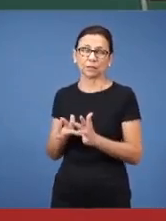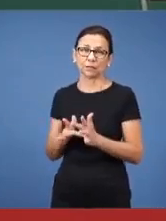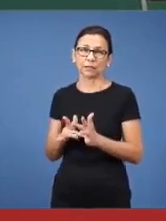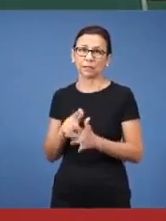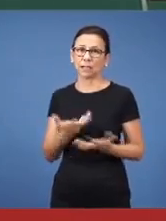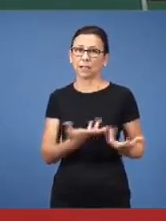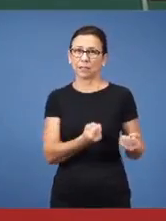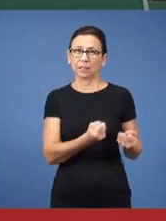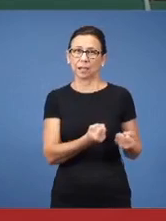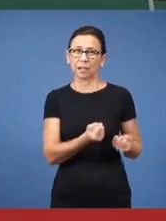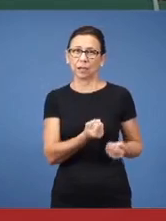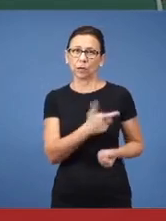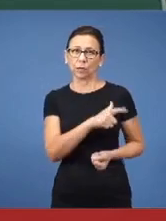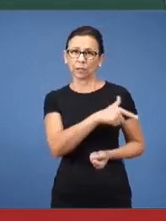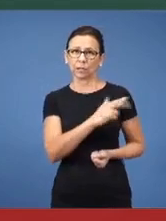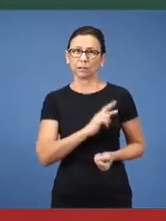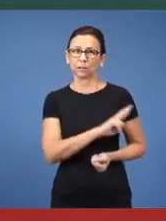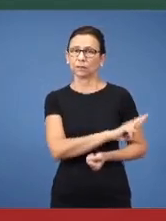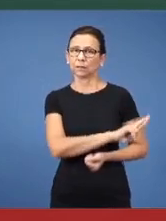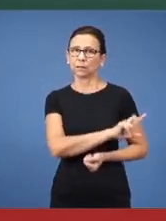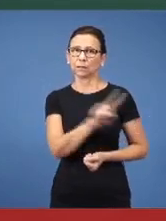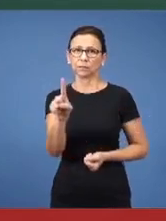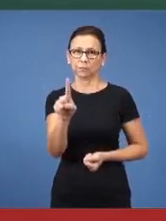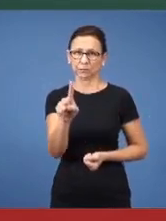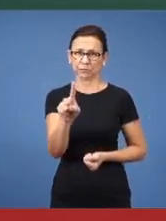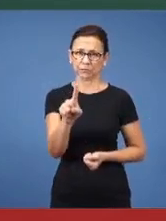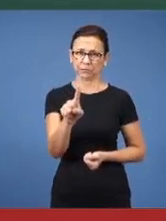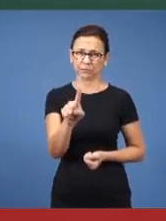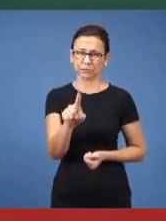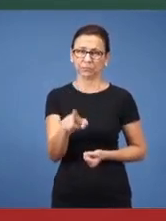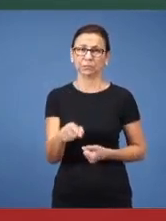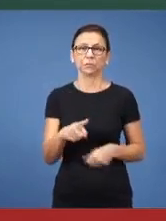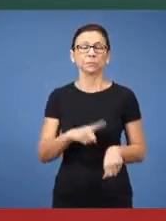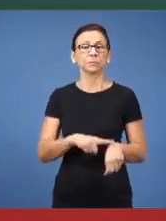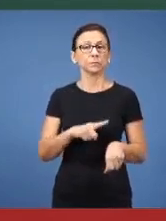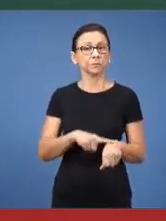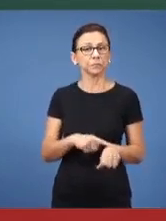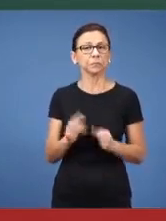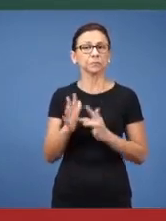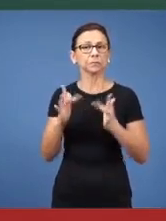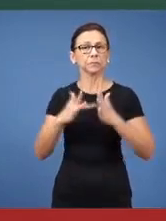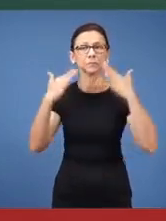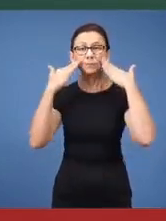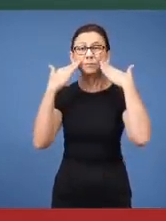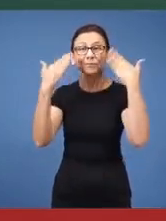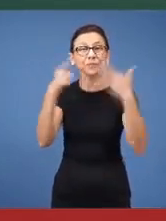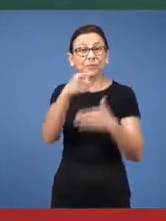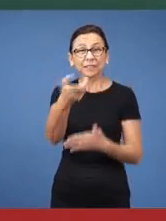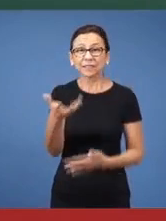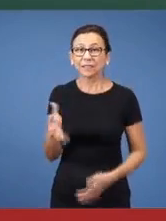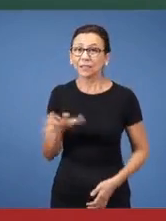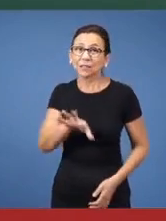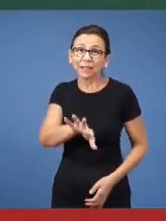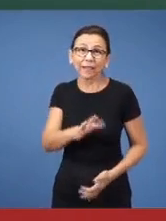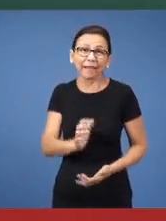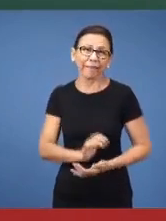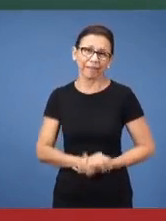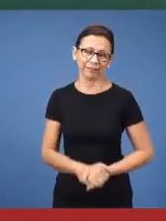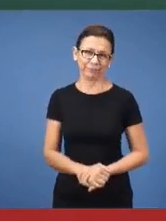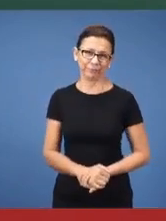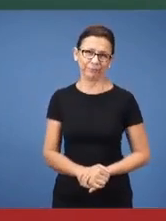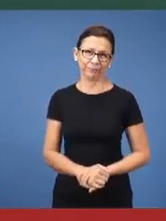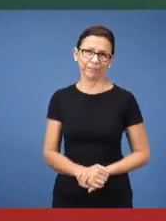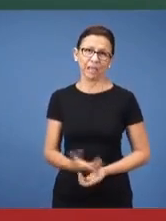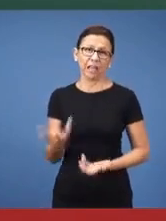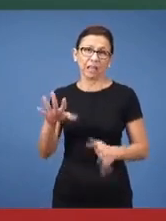He's not going to allow any stain. He's introducing himself to the church. If you